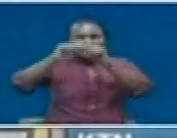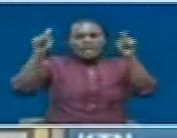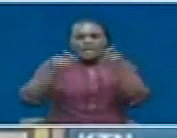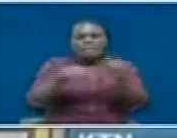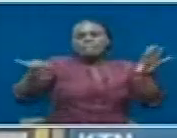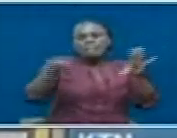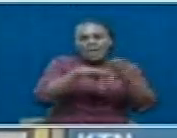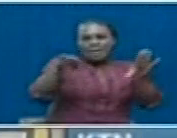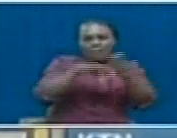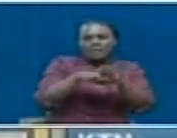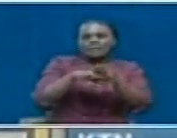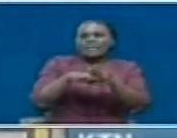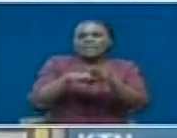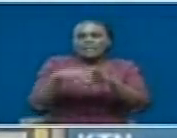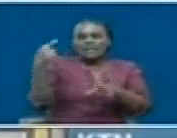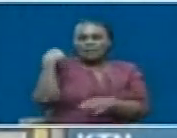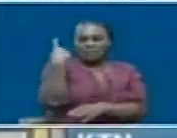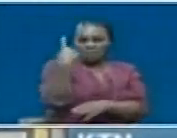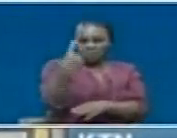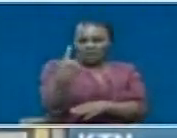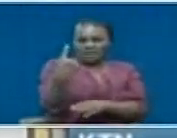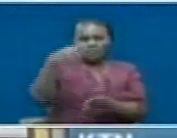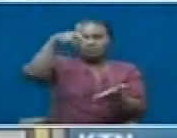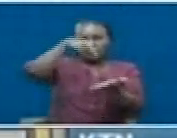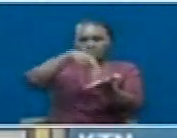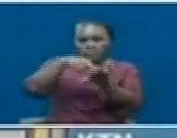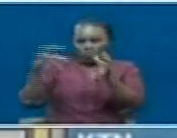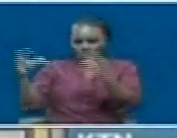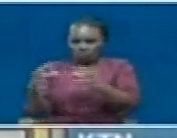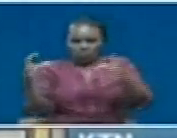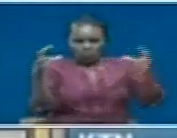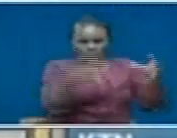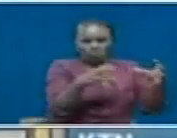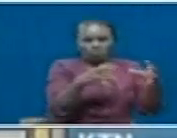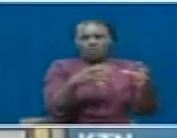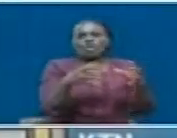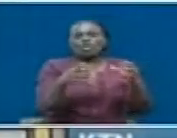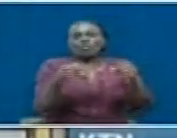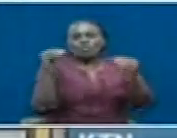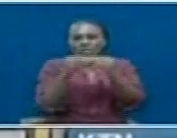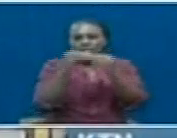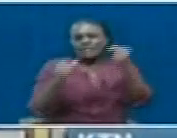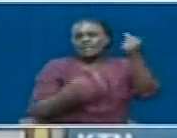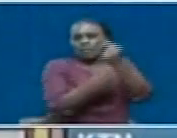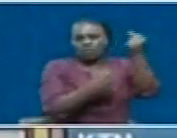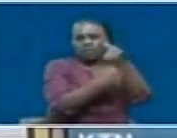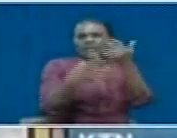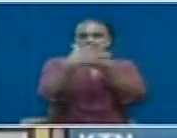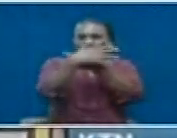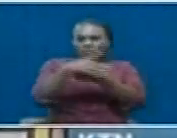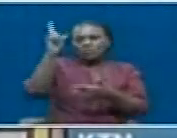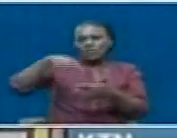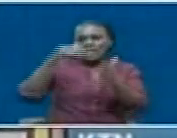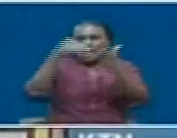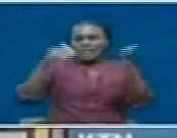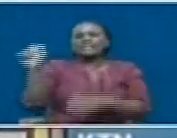shirts embedded with the number one took the stage in groups to greet ecstatic supporters. Germany defeated Argentina in